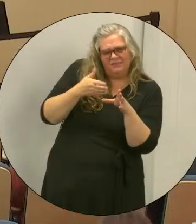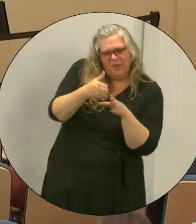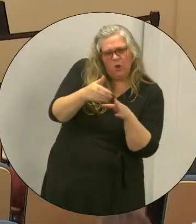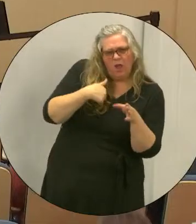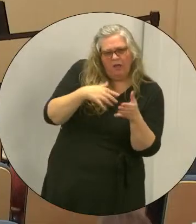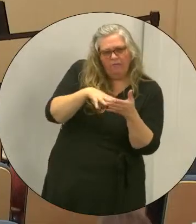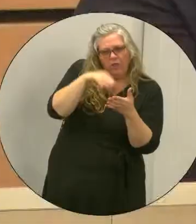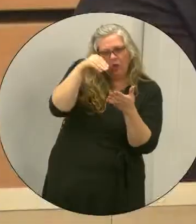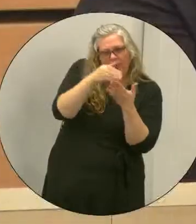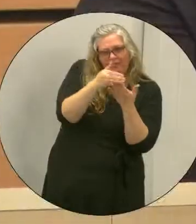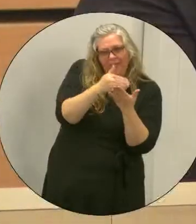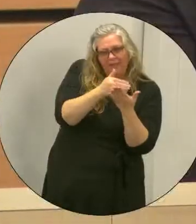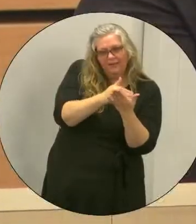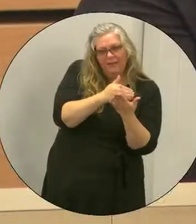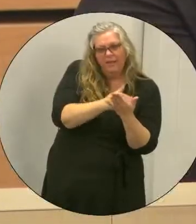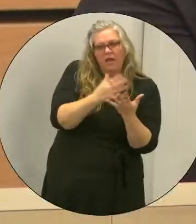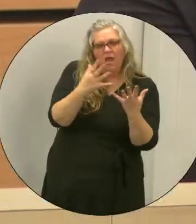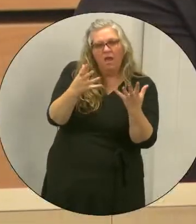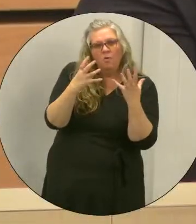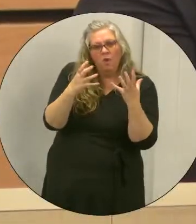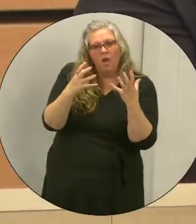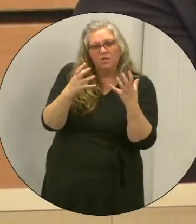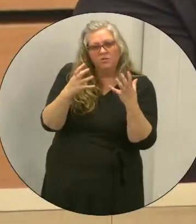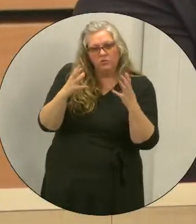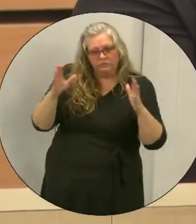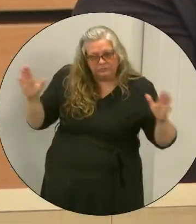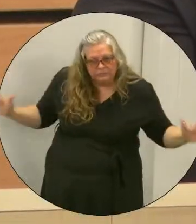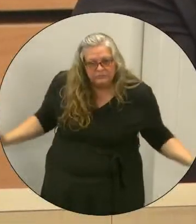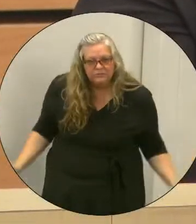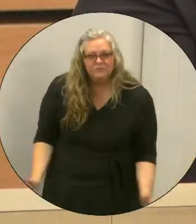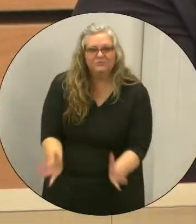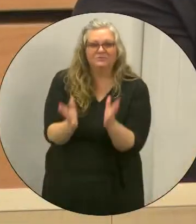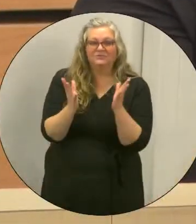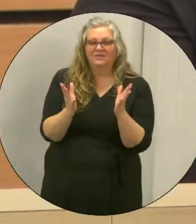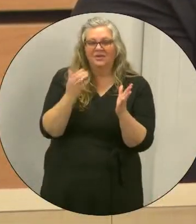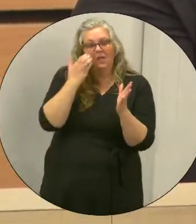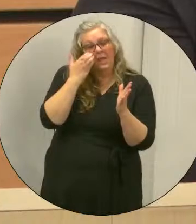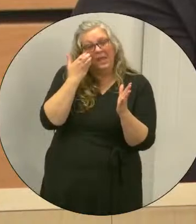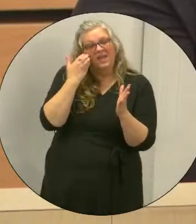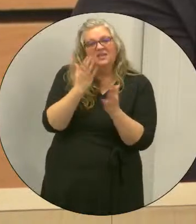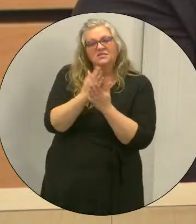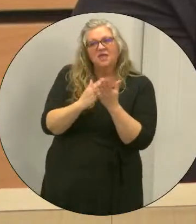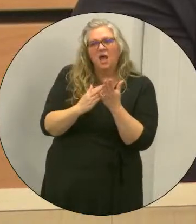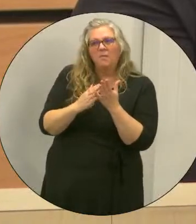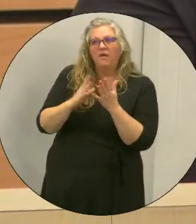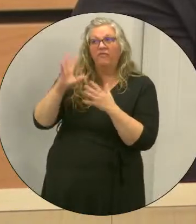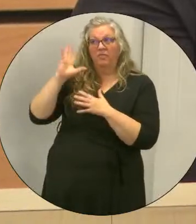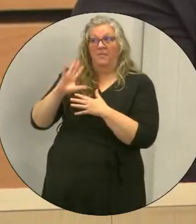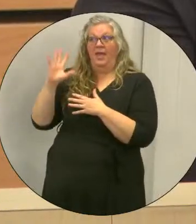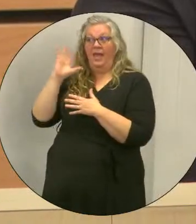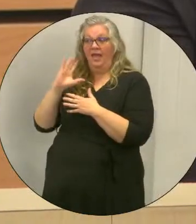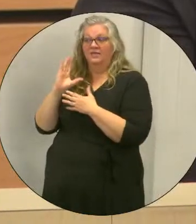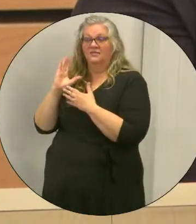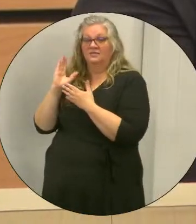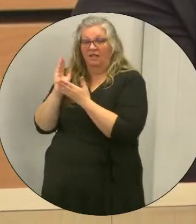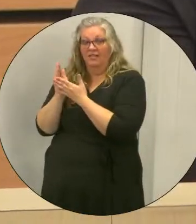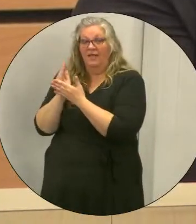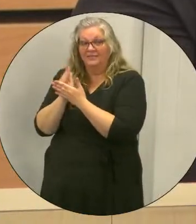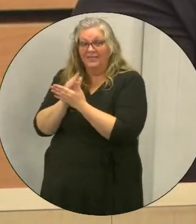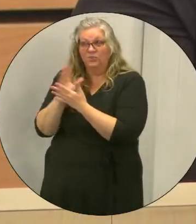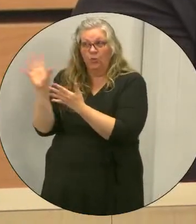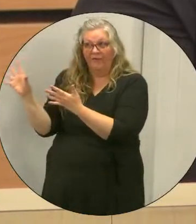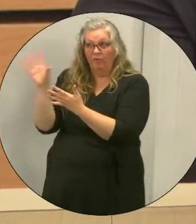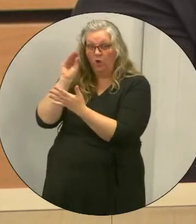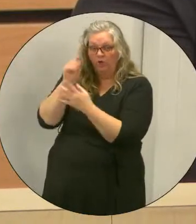to implore my colleagues with some of the past lessons that were learned from our